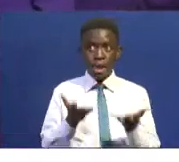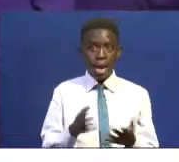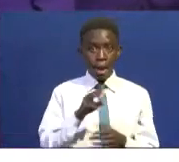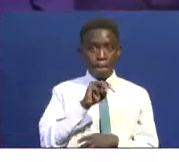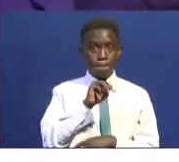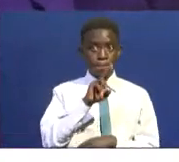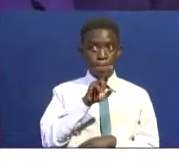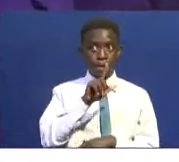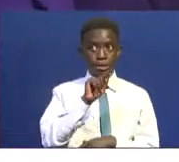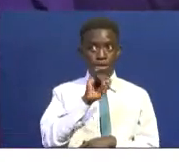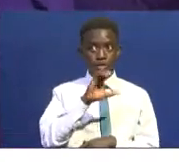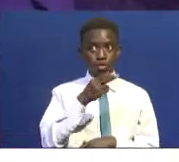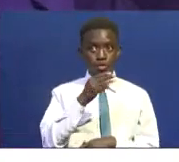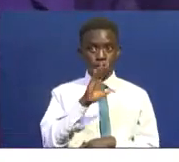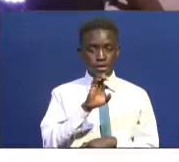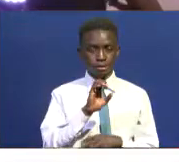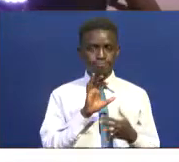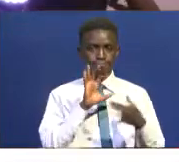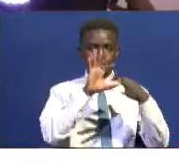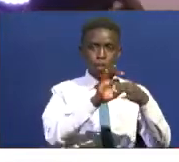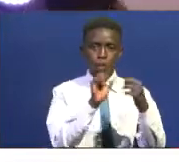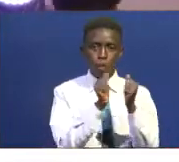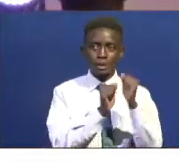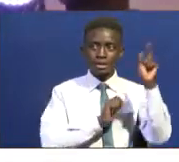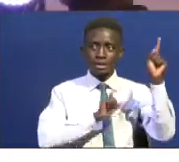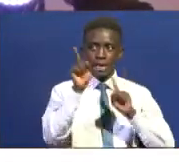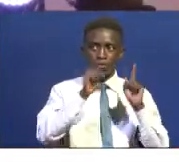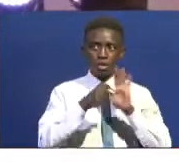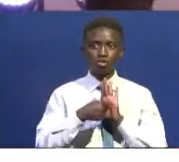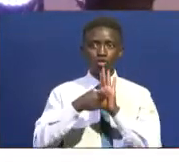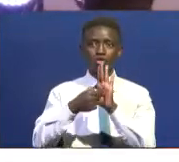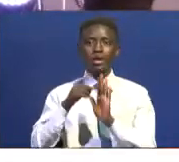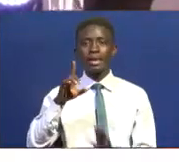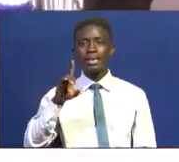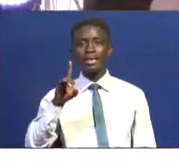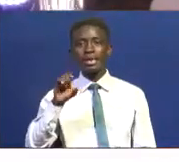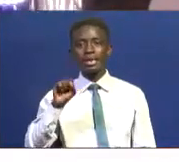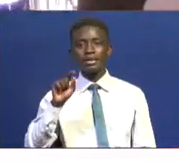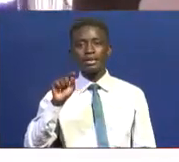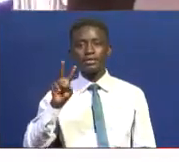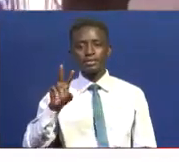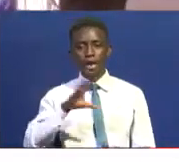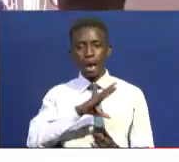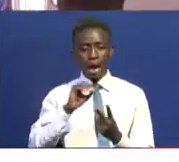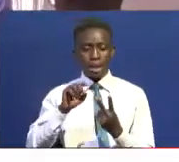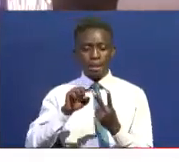Safaricom on streaming of DStv and Showmax content.